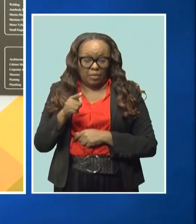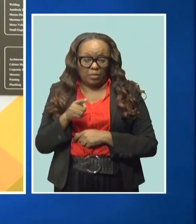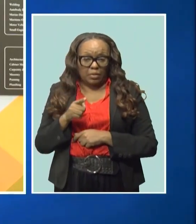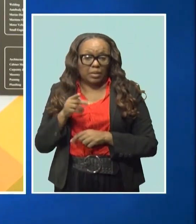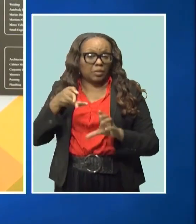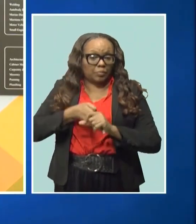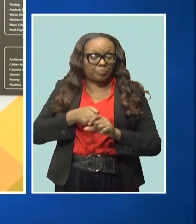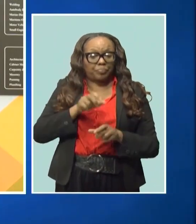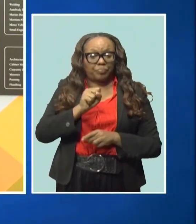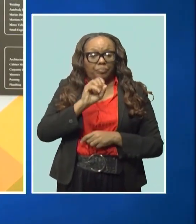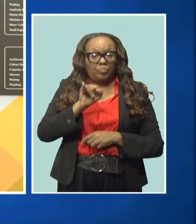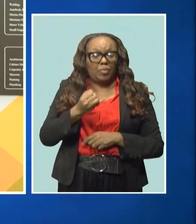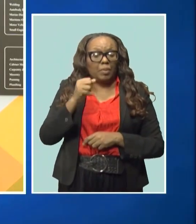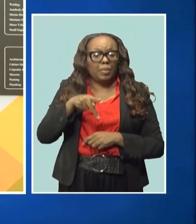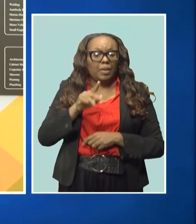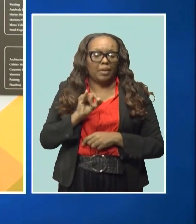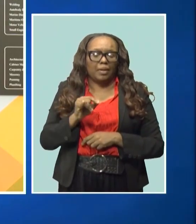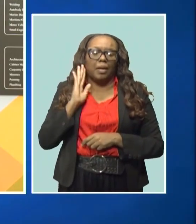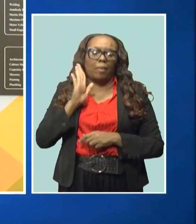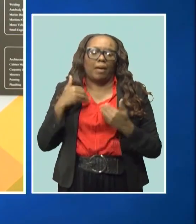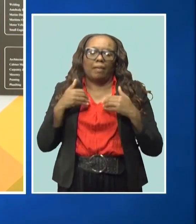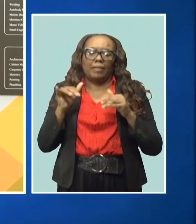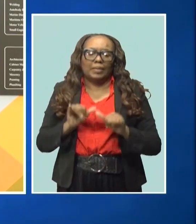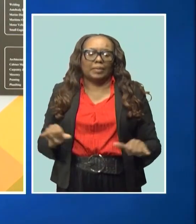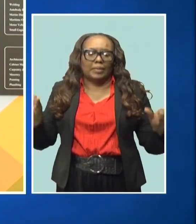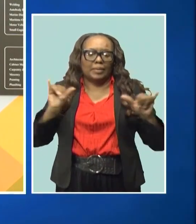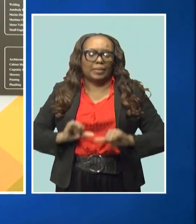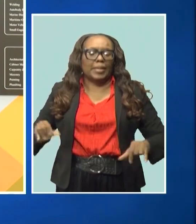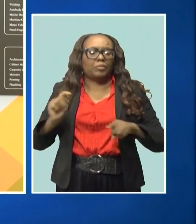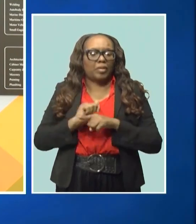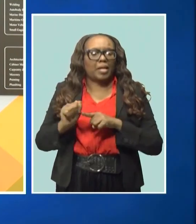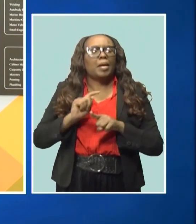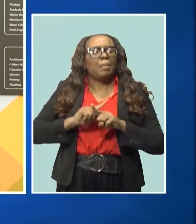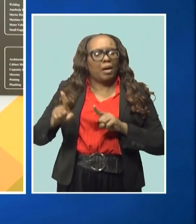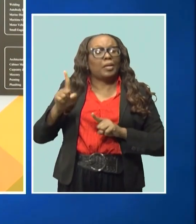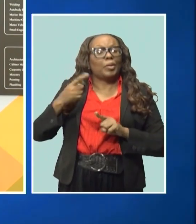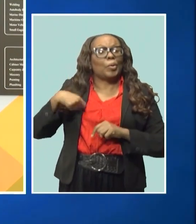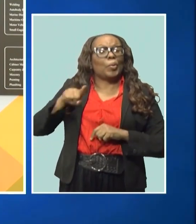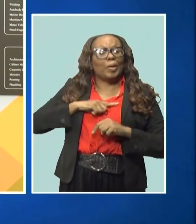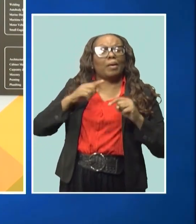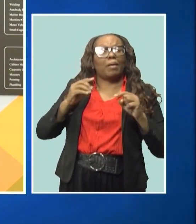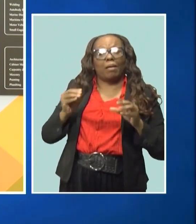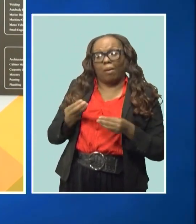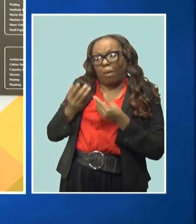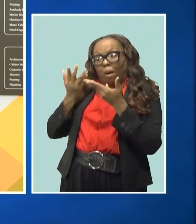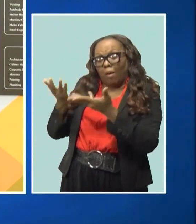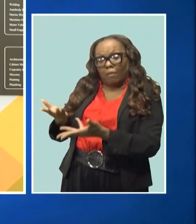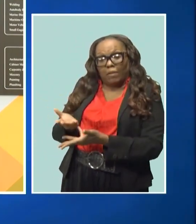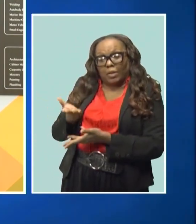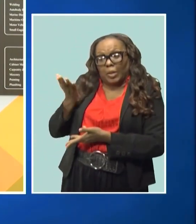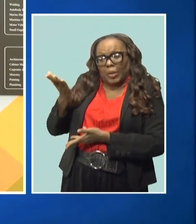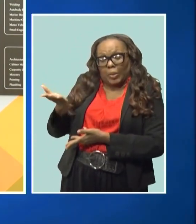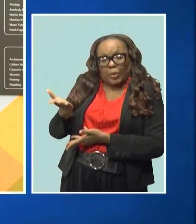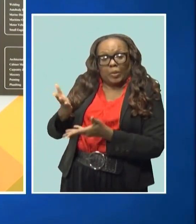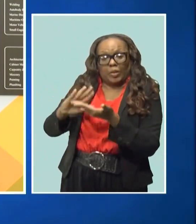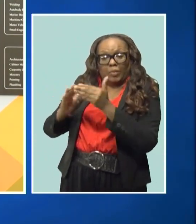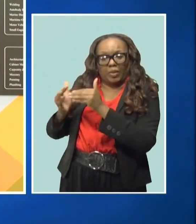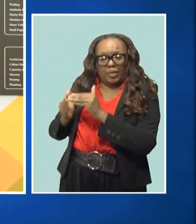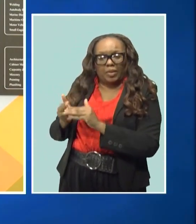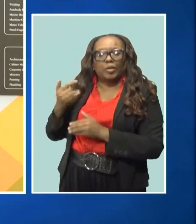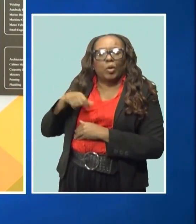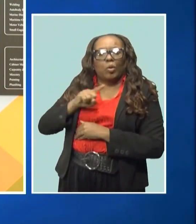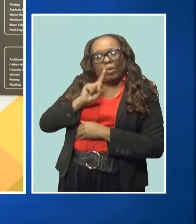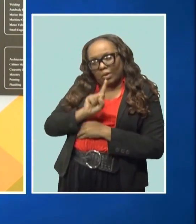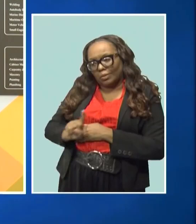will get, and you're going to be getting a recognized certificate from the SJPA. And that's the excitement that we have going with the partnership with